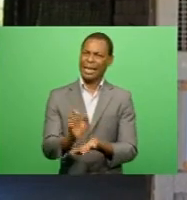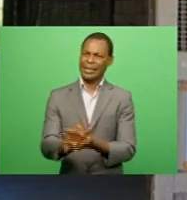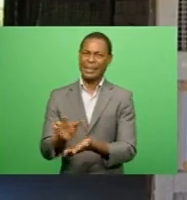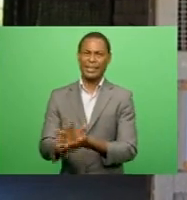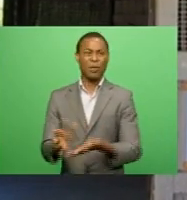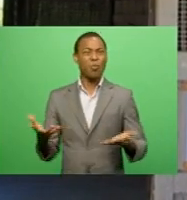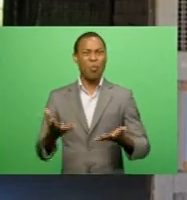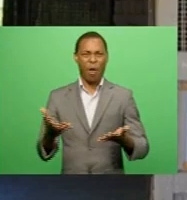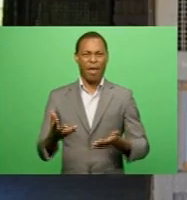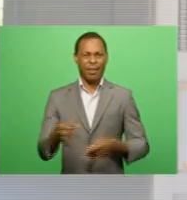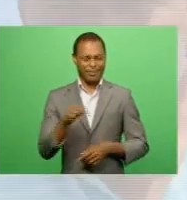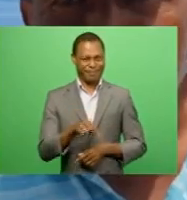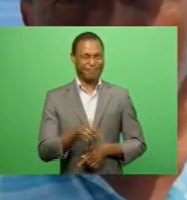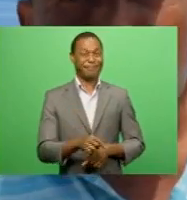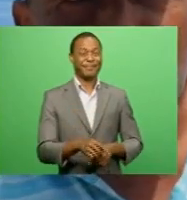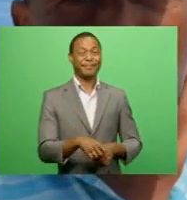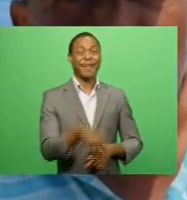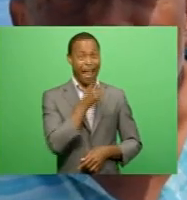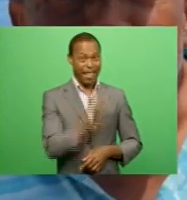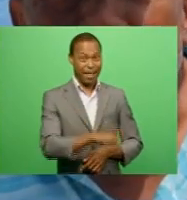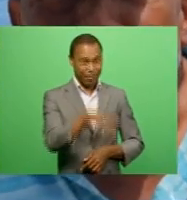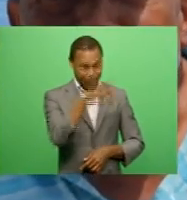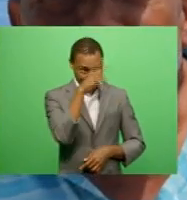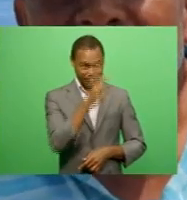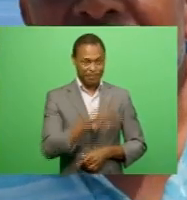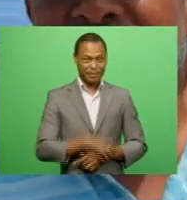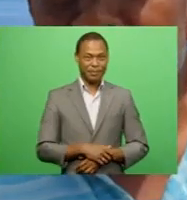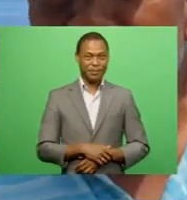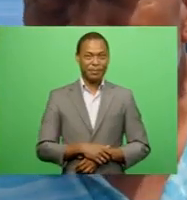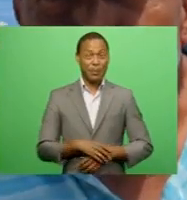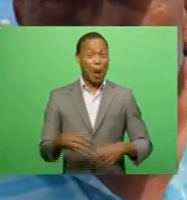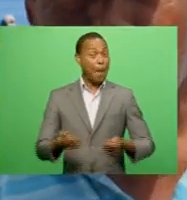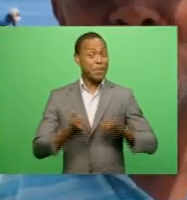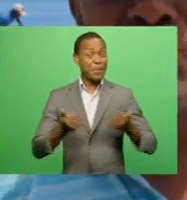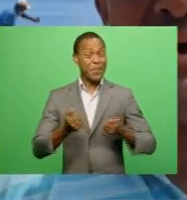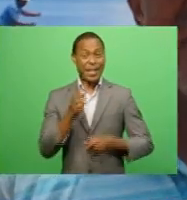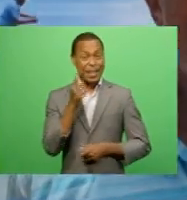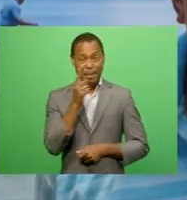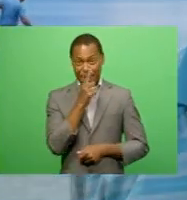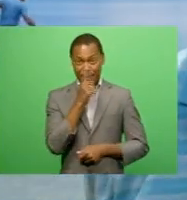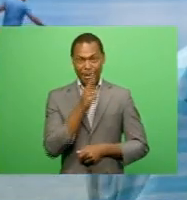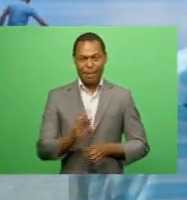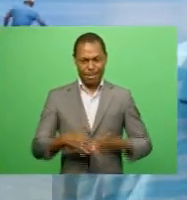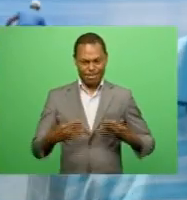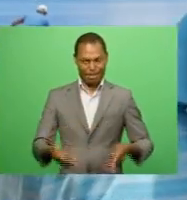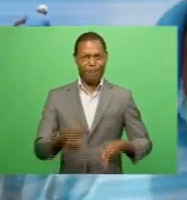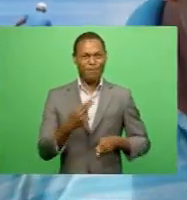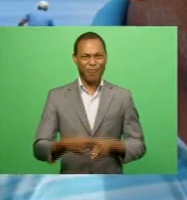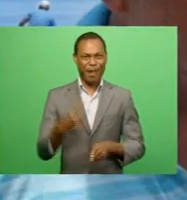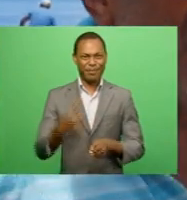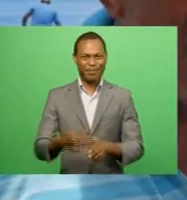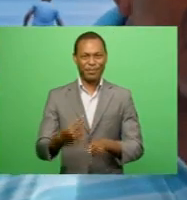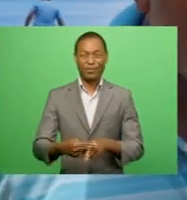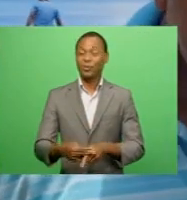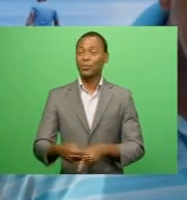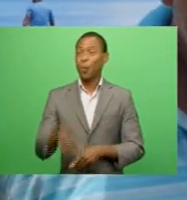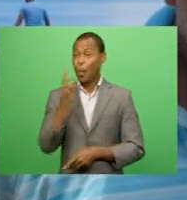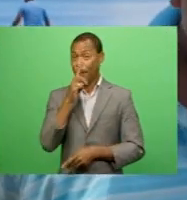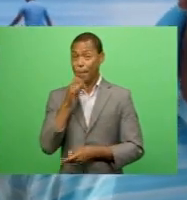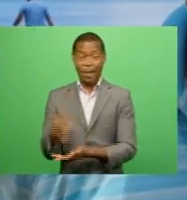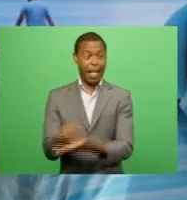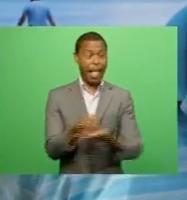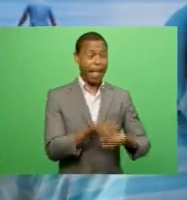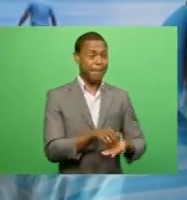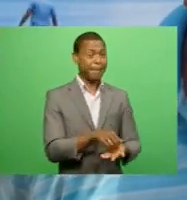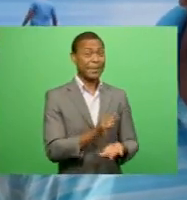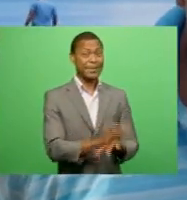stocks from here. A lot of people have gone into farming. and for people to help us with our sales